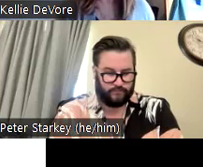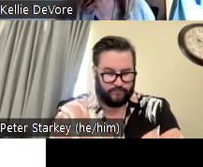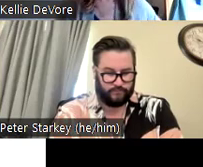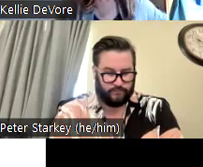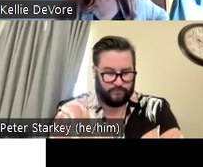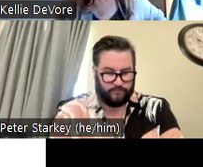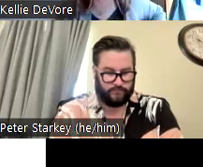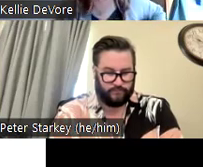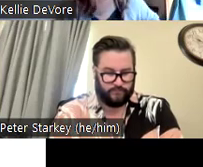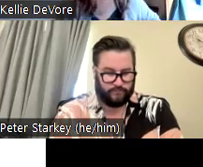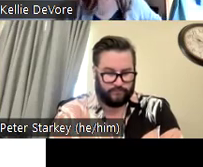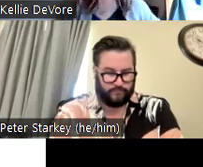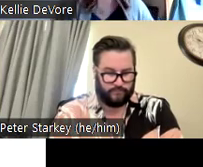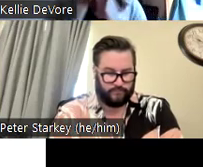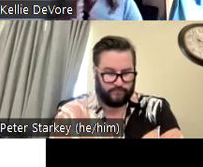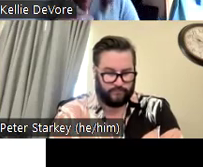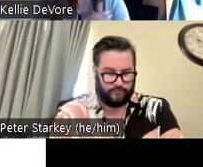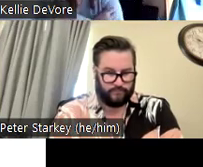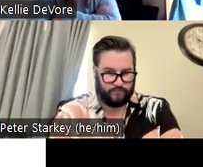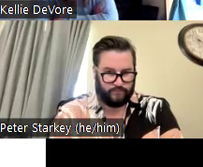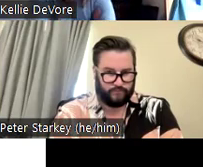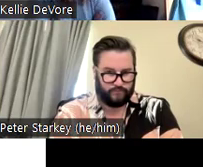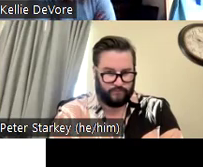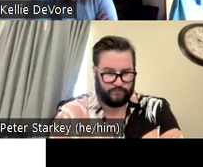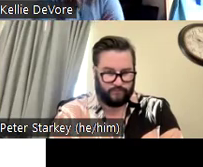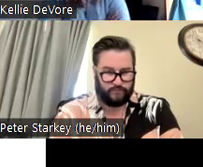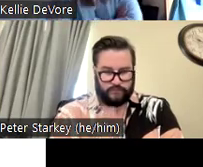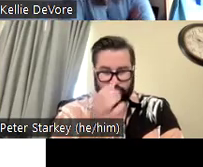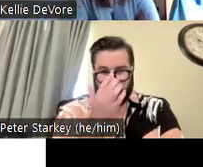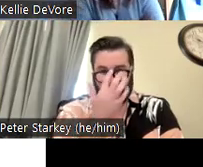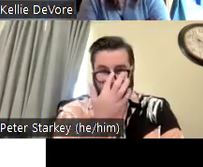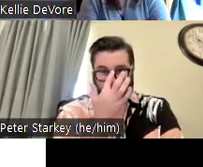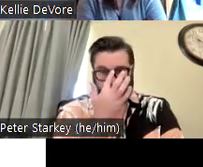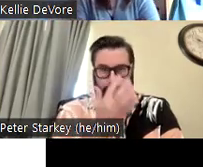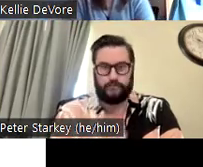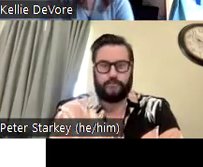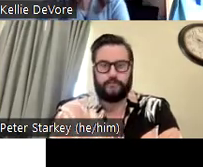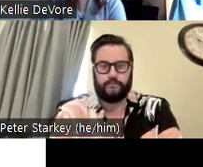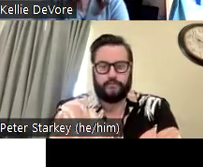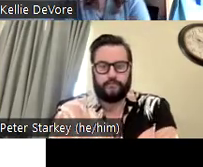meetings that members of the MAC are participating in that I am not aware of?